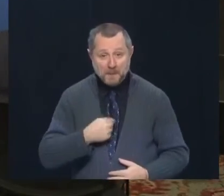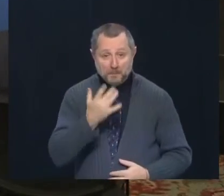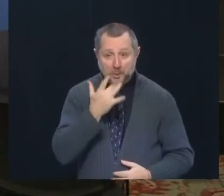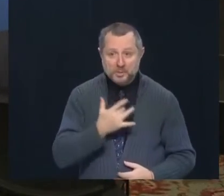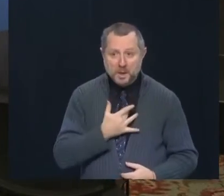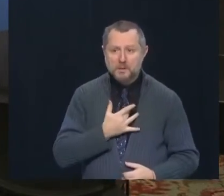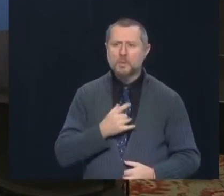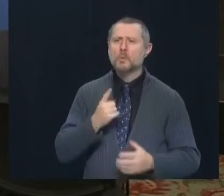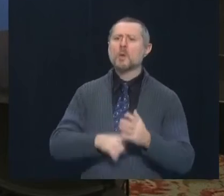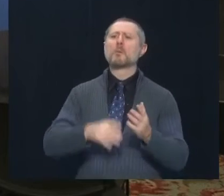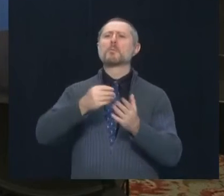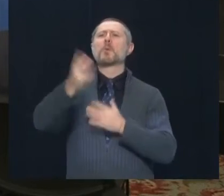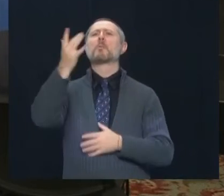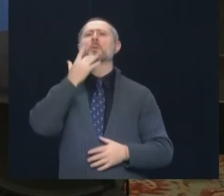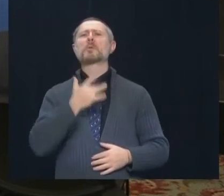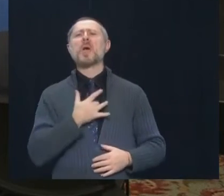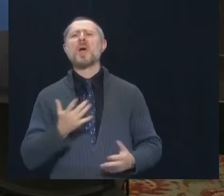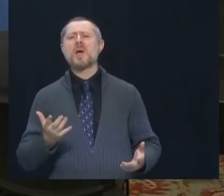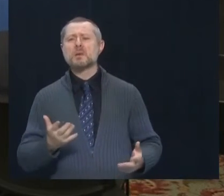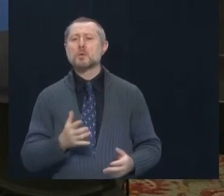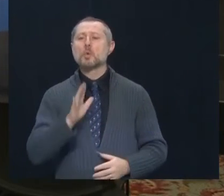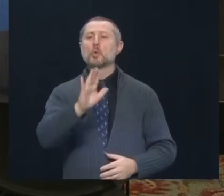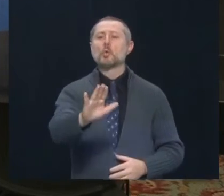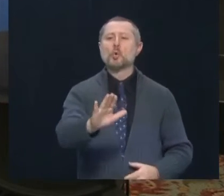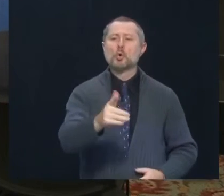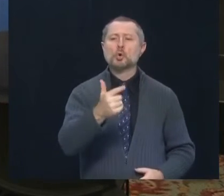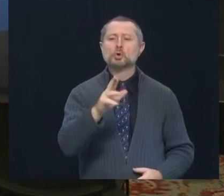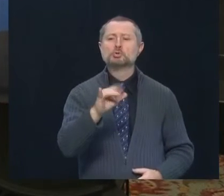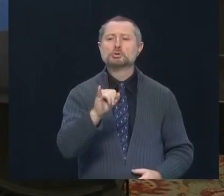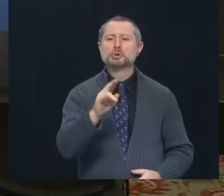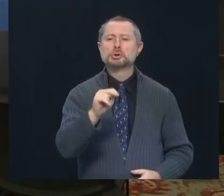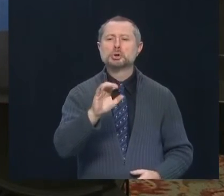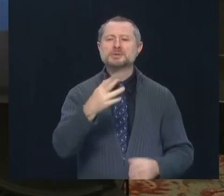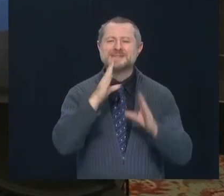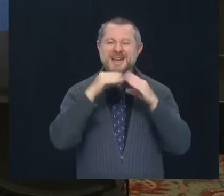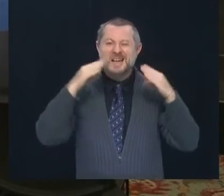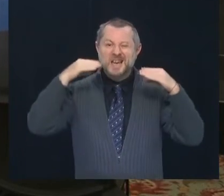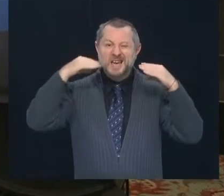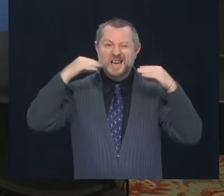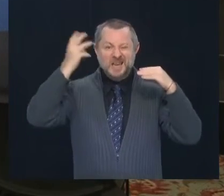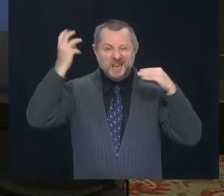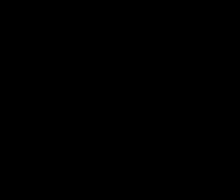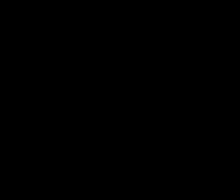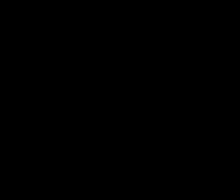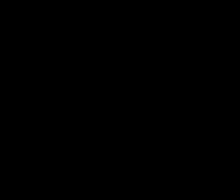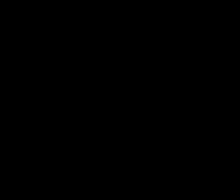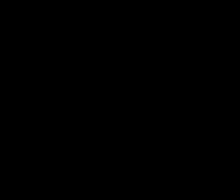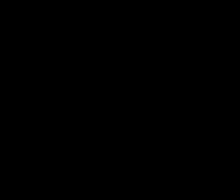You take down that Grinch post.